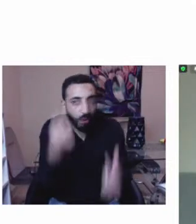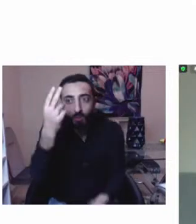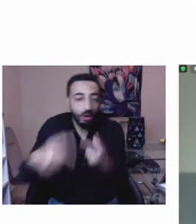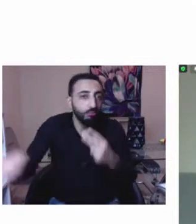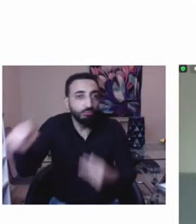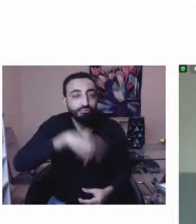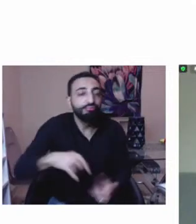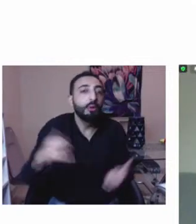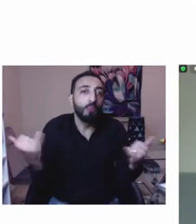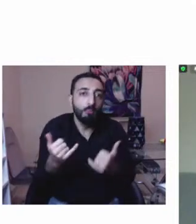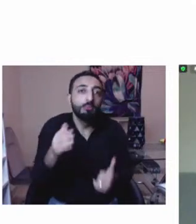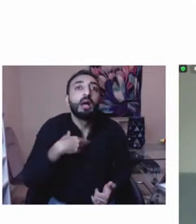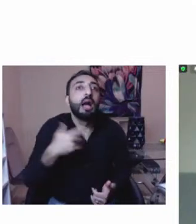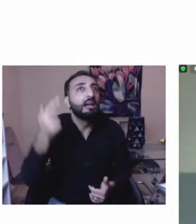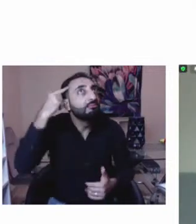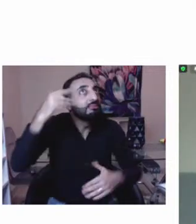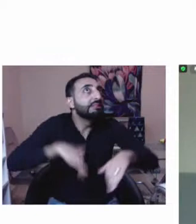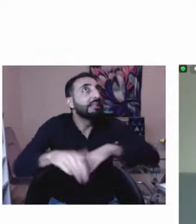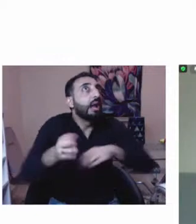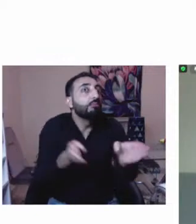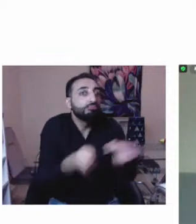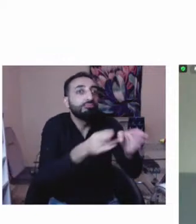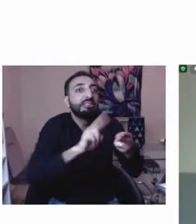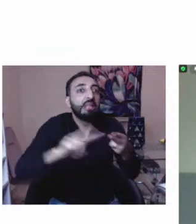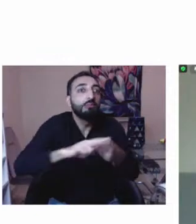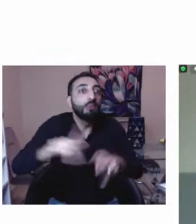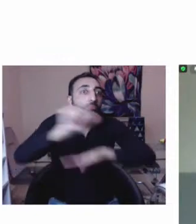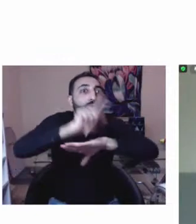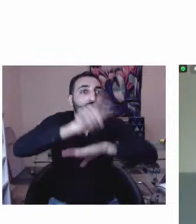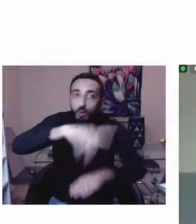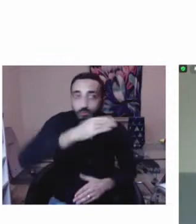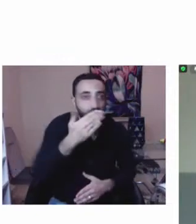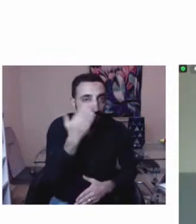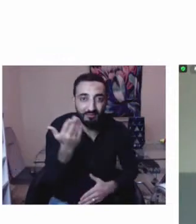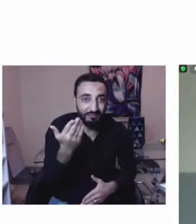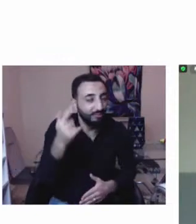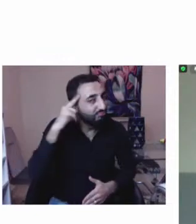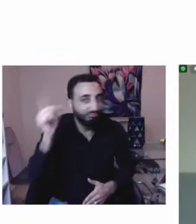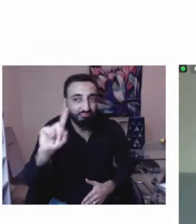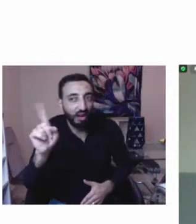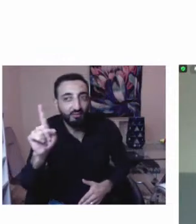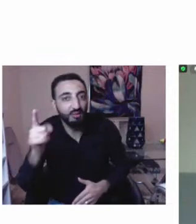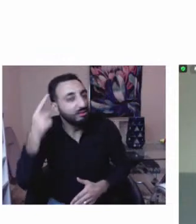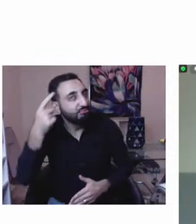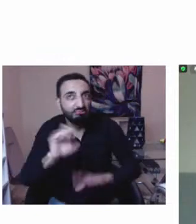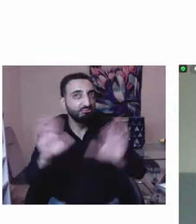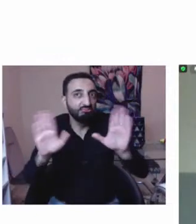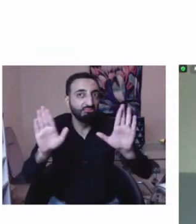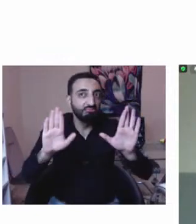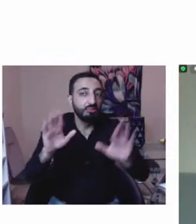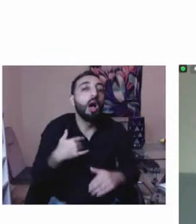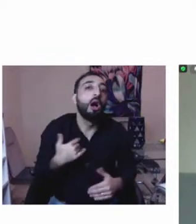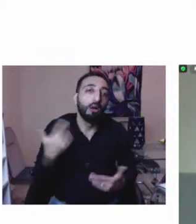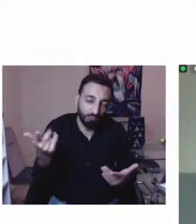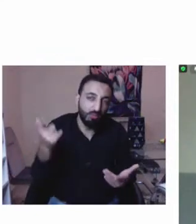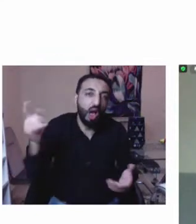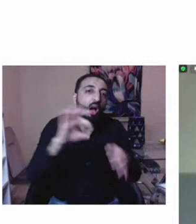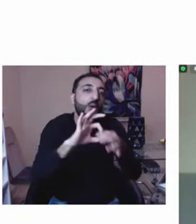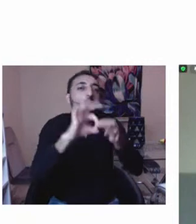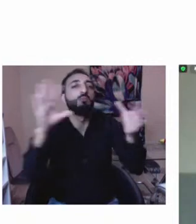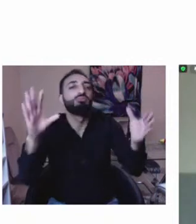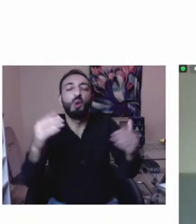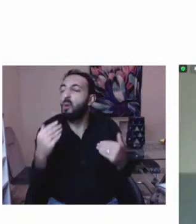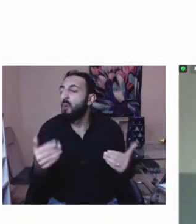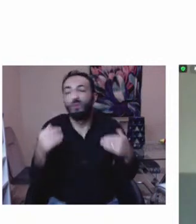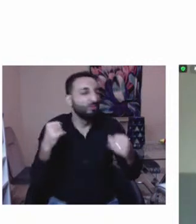people and the decision maker is so huge that they no longer know what the dynamics are within communities and which one have a positive